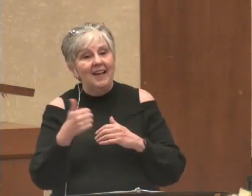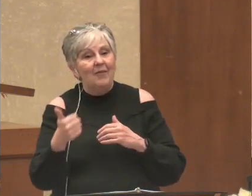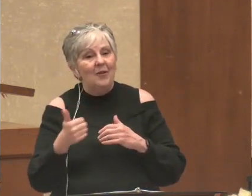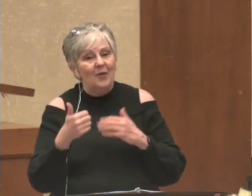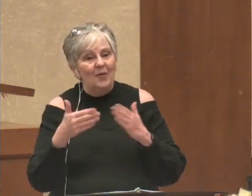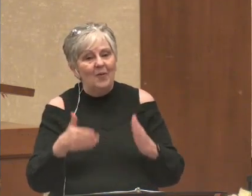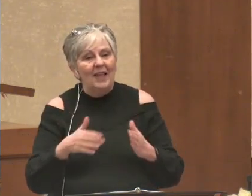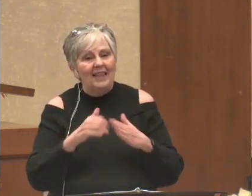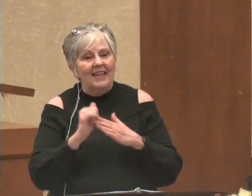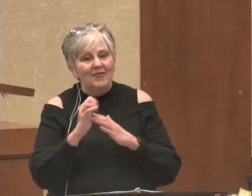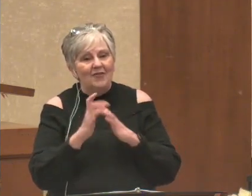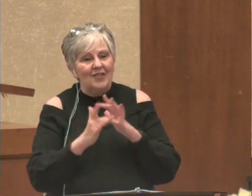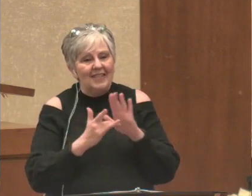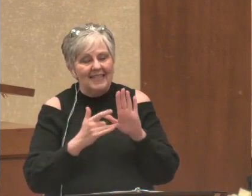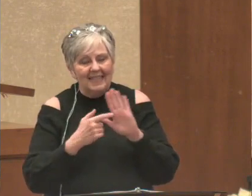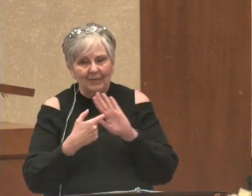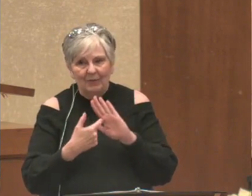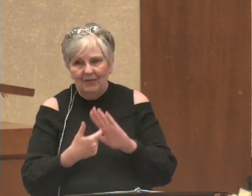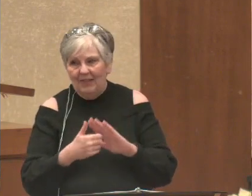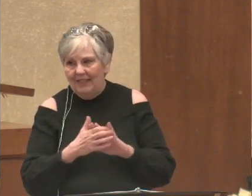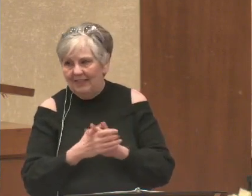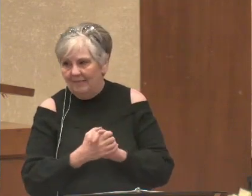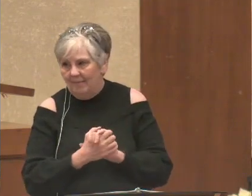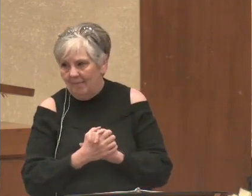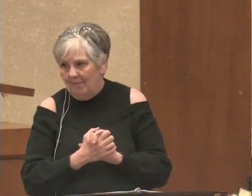is revealed.